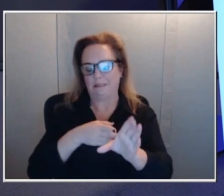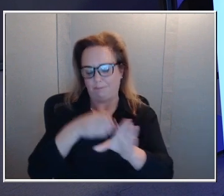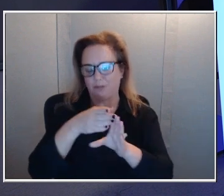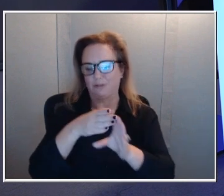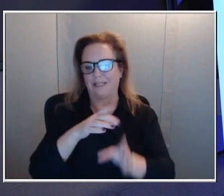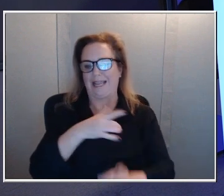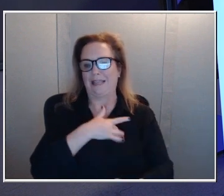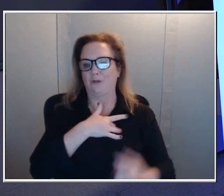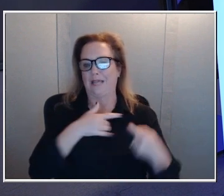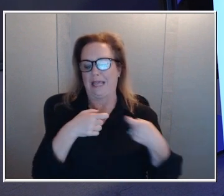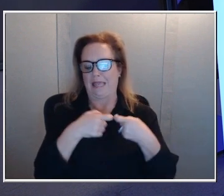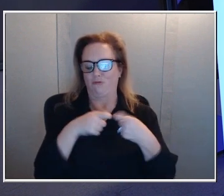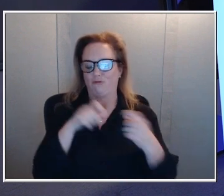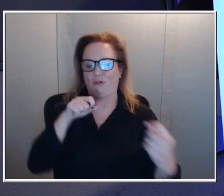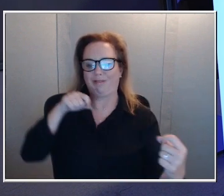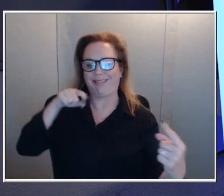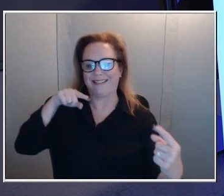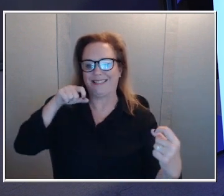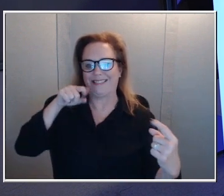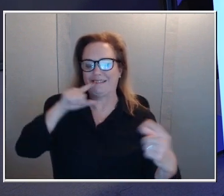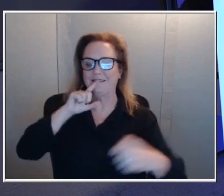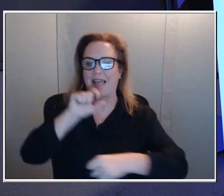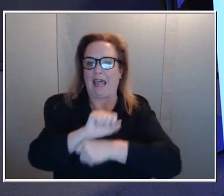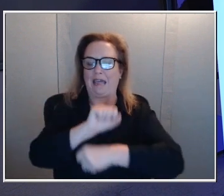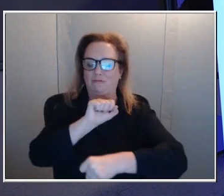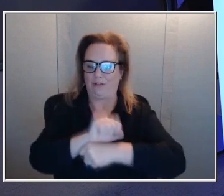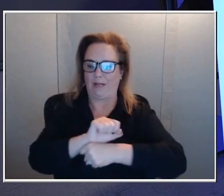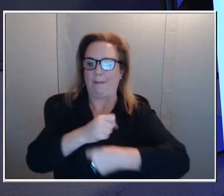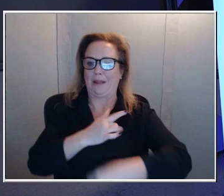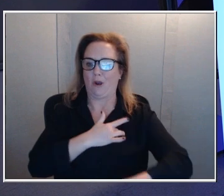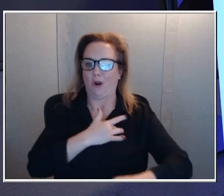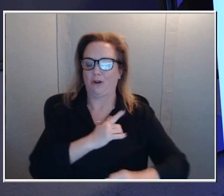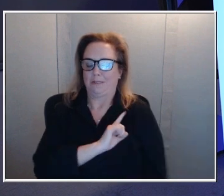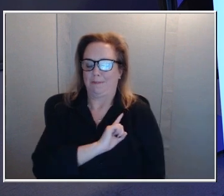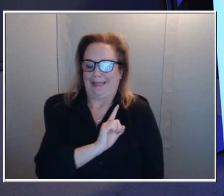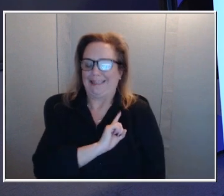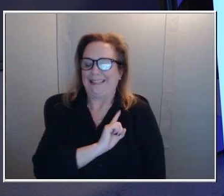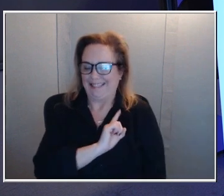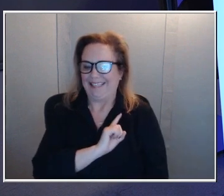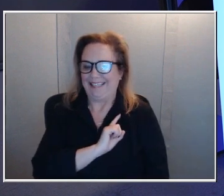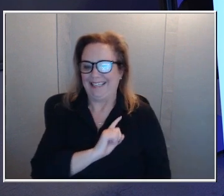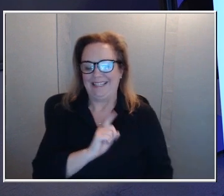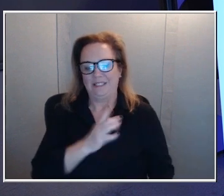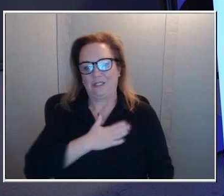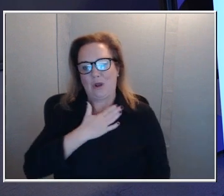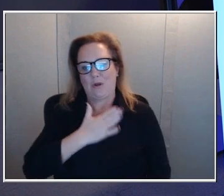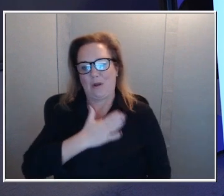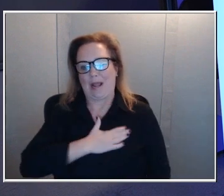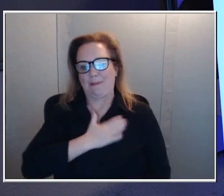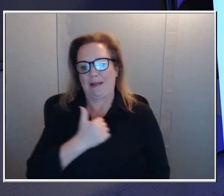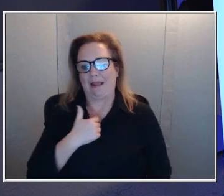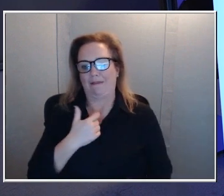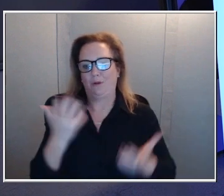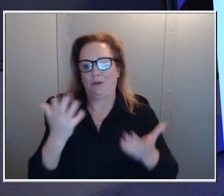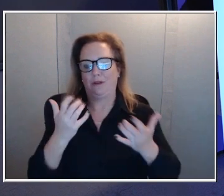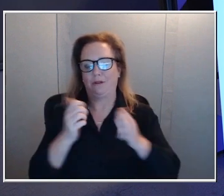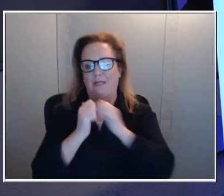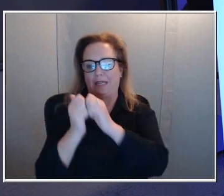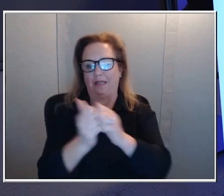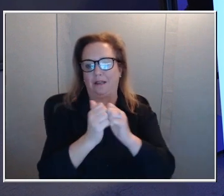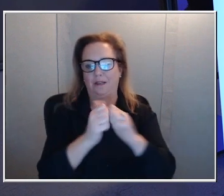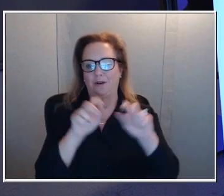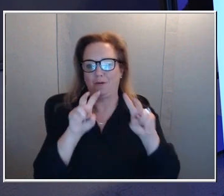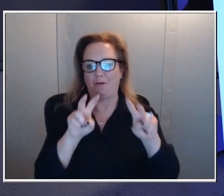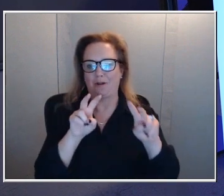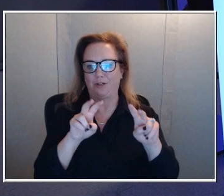in those electrical signals that actually make our hearts beat. So So glad to have you all here together. Even while you're watching that peach,